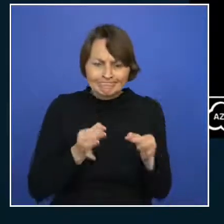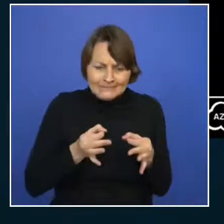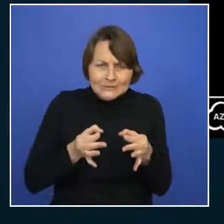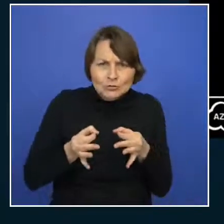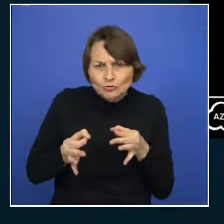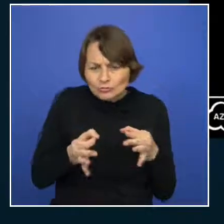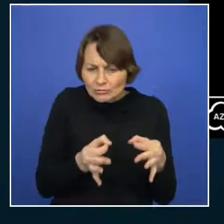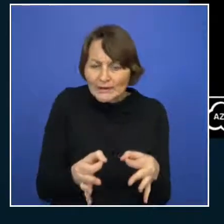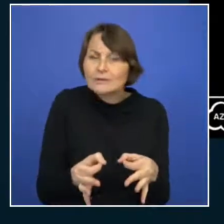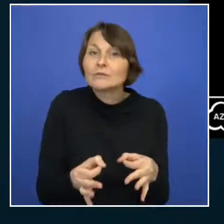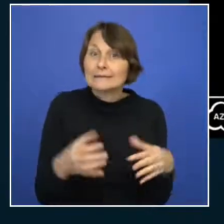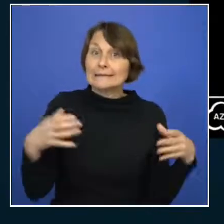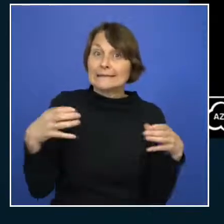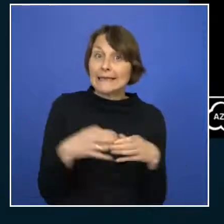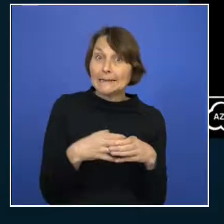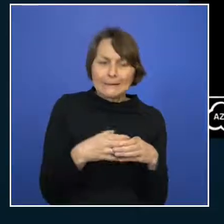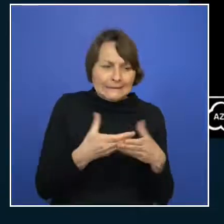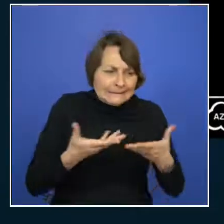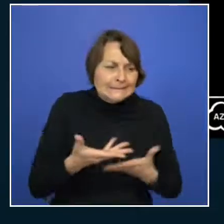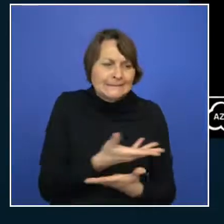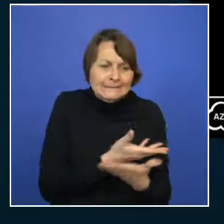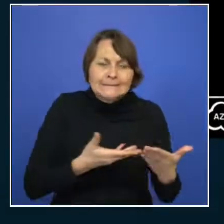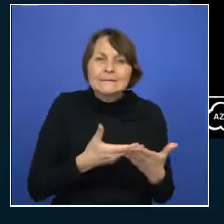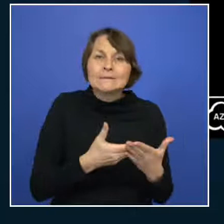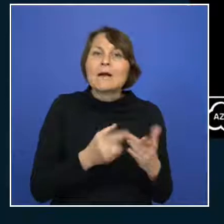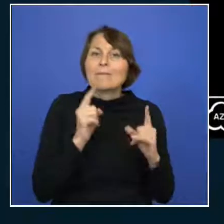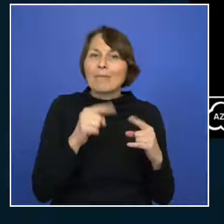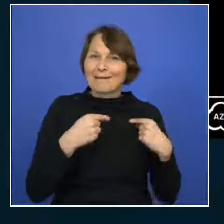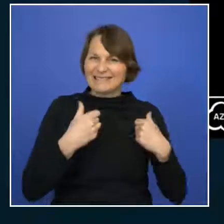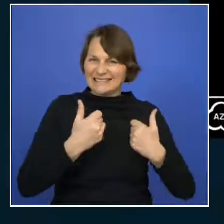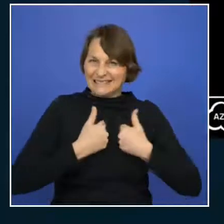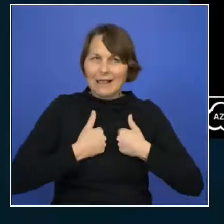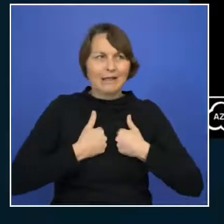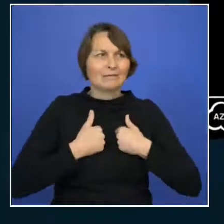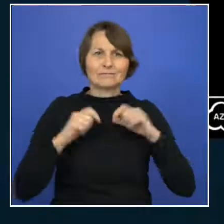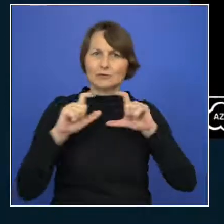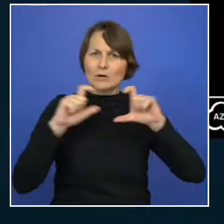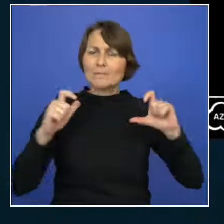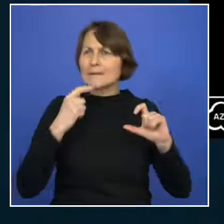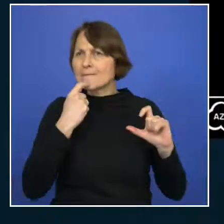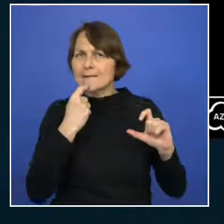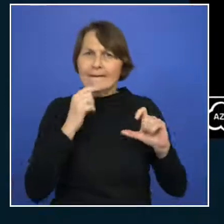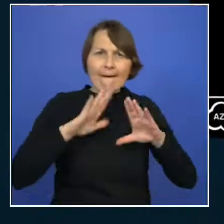a team, but also as an organization, and also